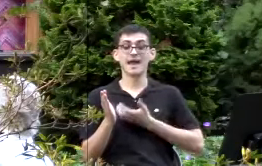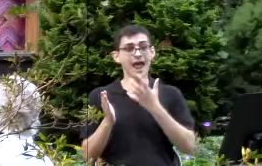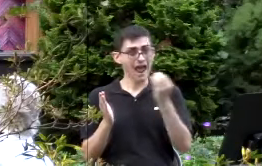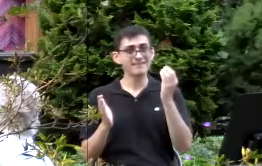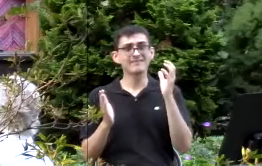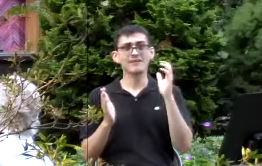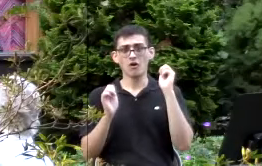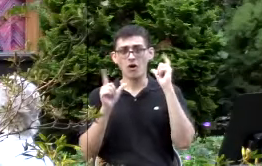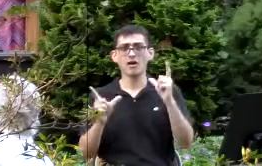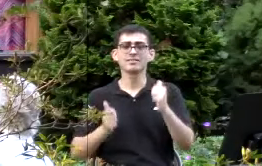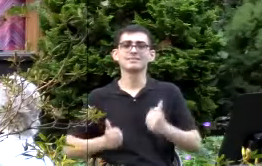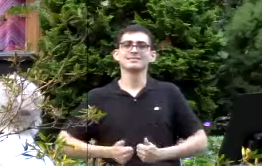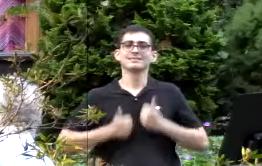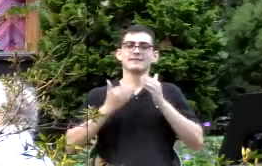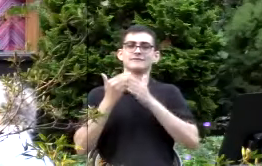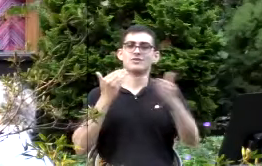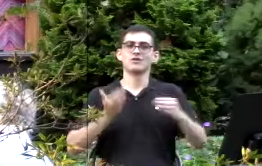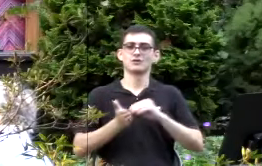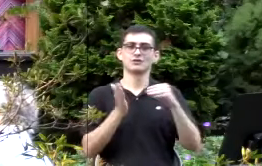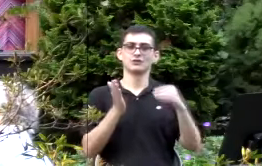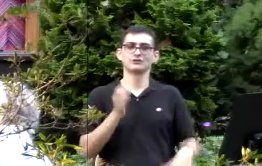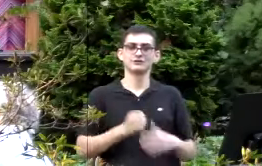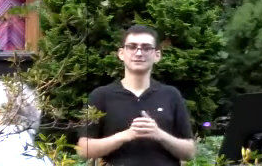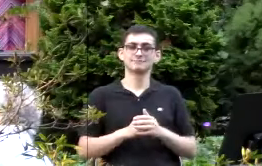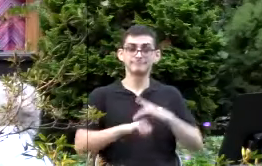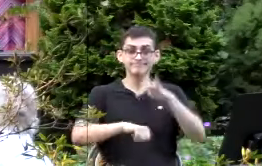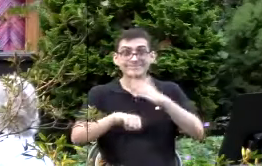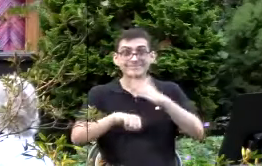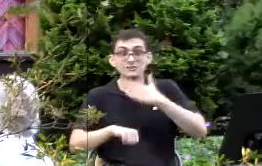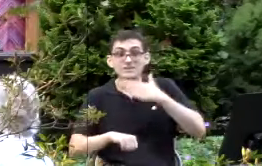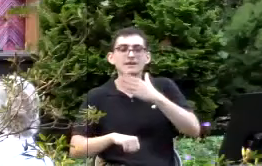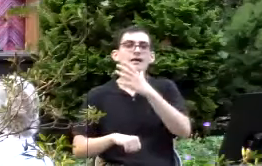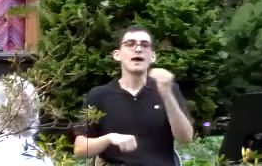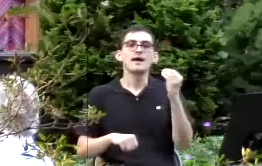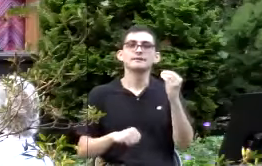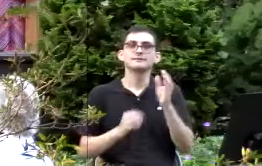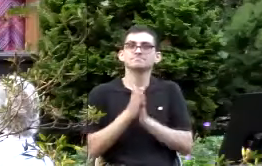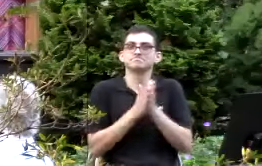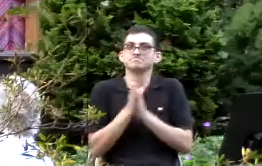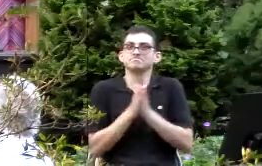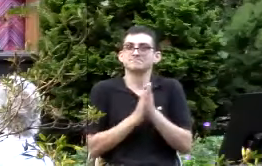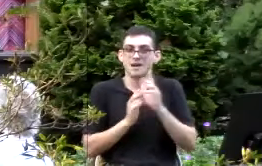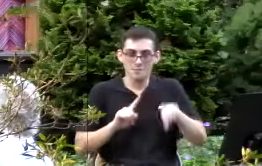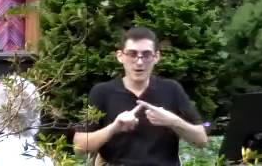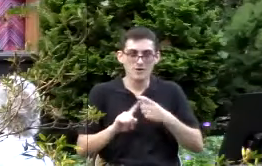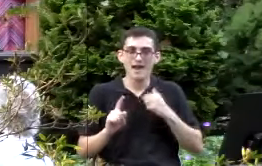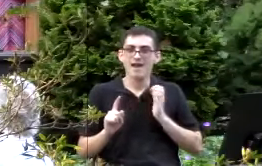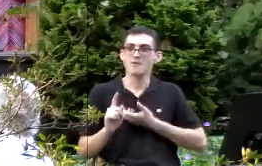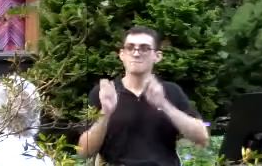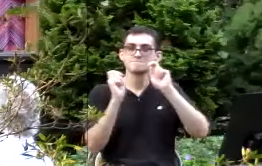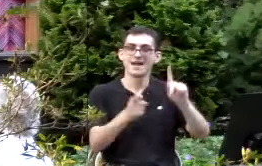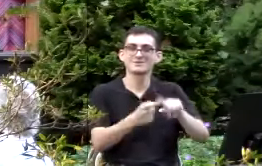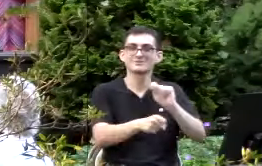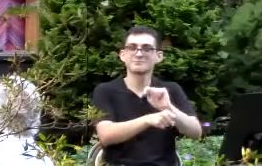quite literally a taste of Israel, and get reinvigorated about our return and our renewal to Temple. So join us. That begins